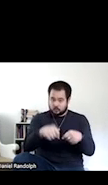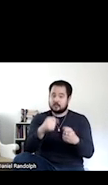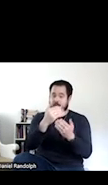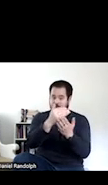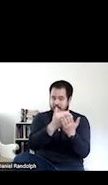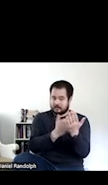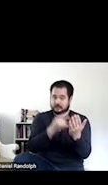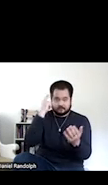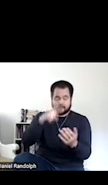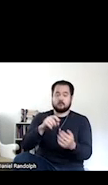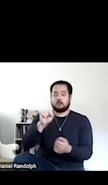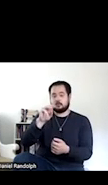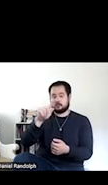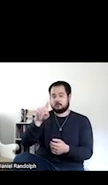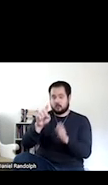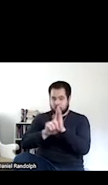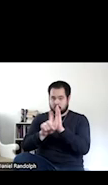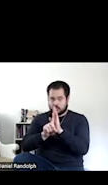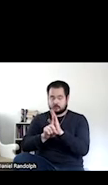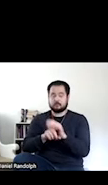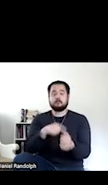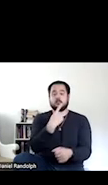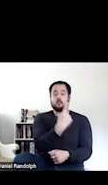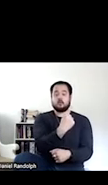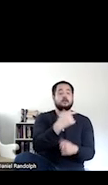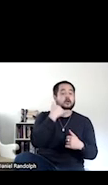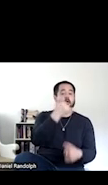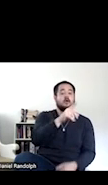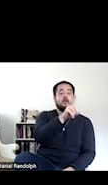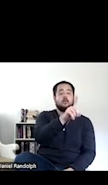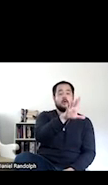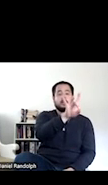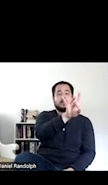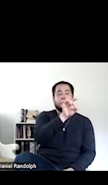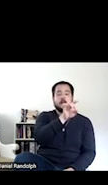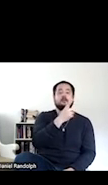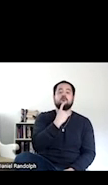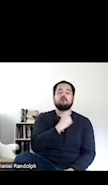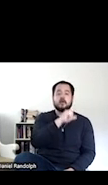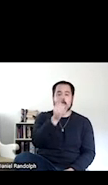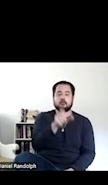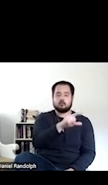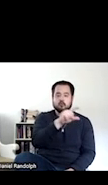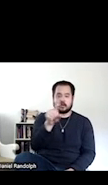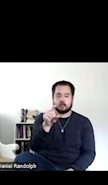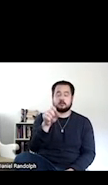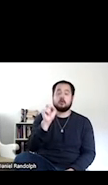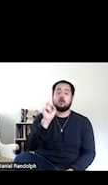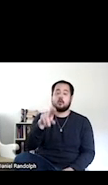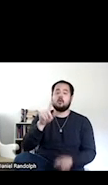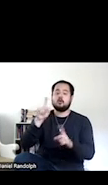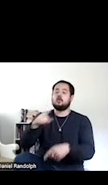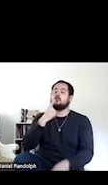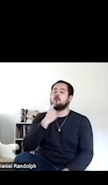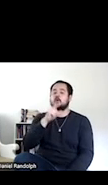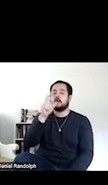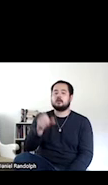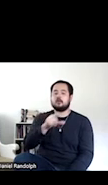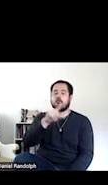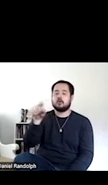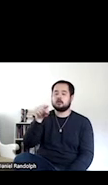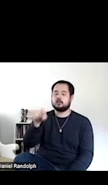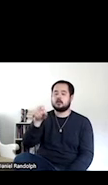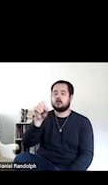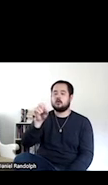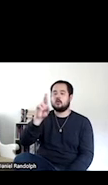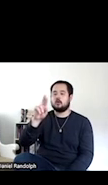they can call 1-800-RED-CROSS, or they can go on redcross.org, and from there they can